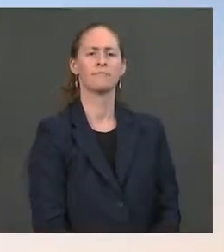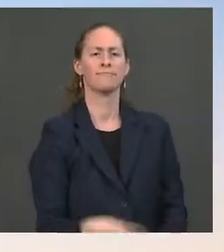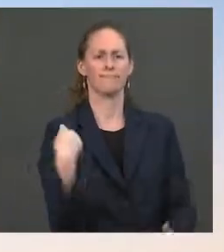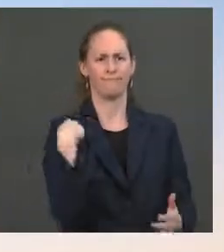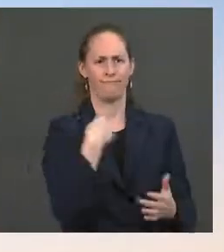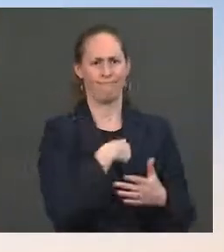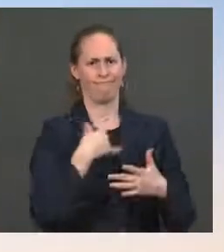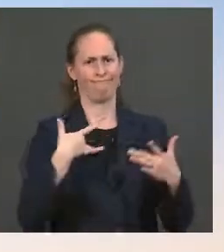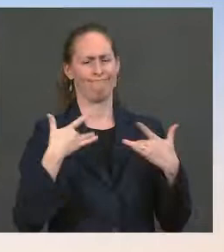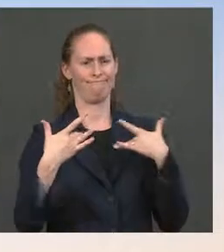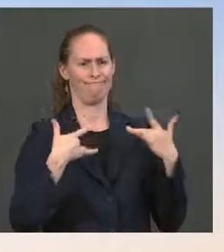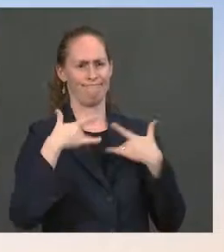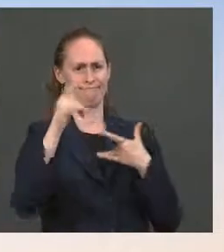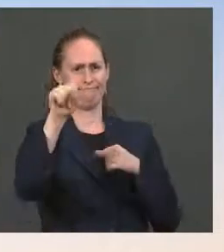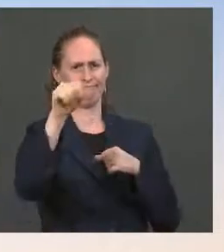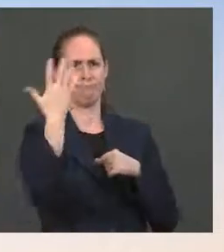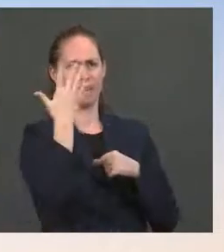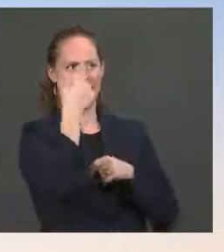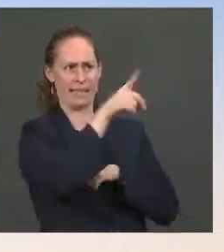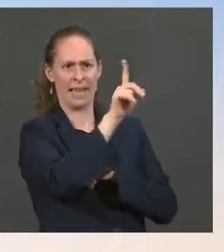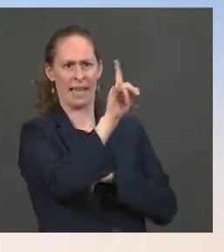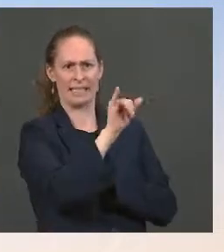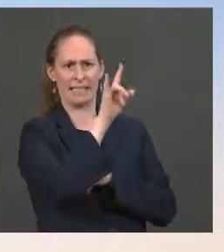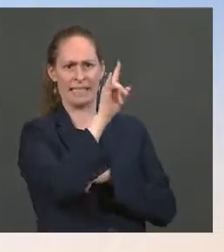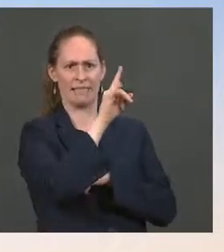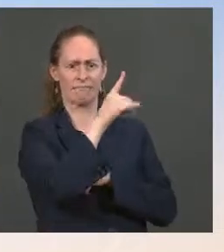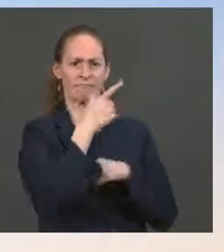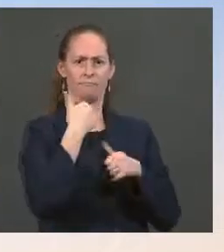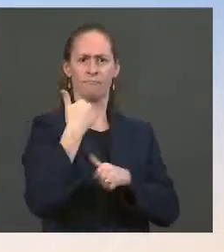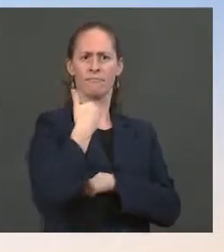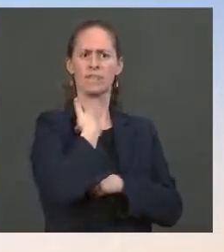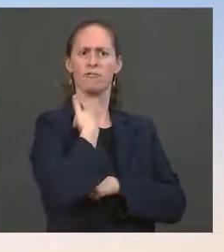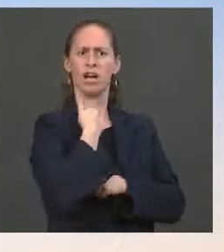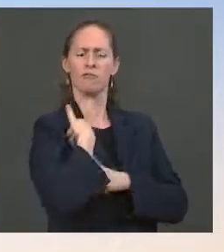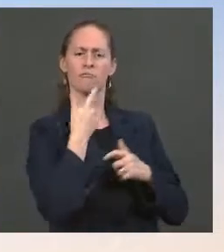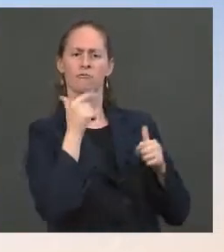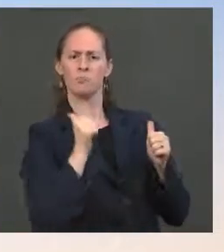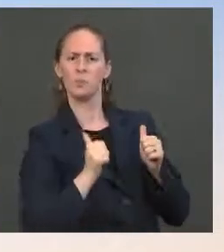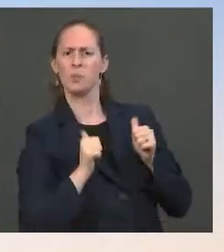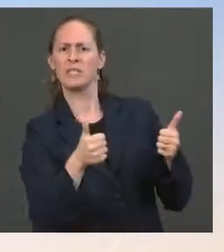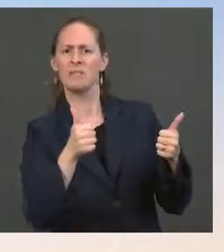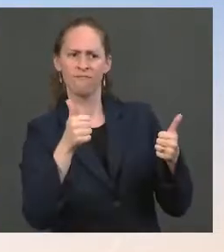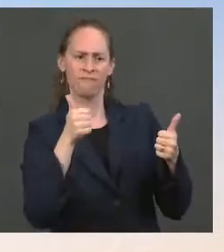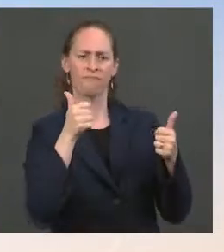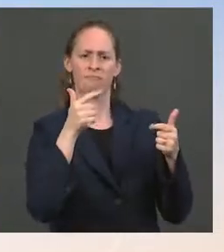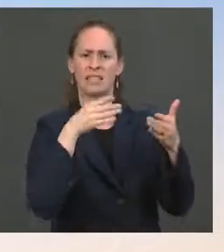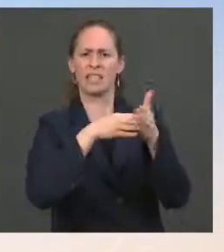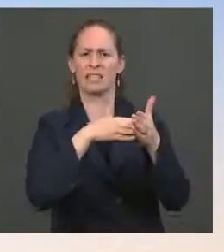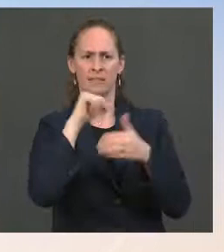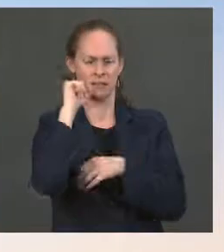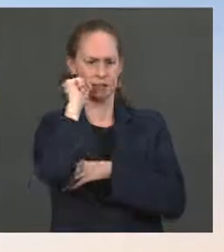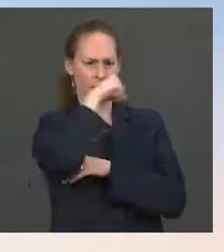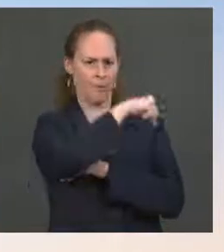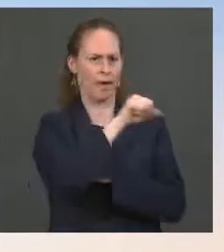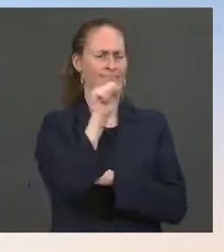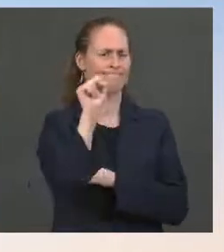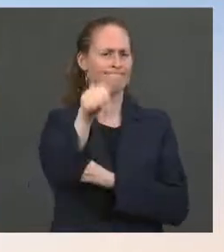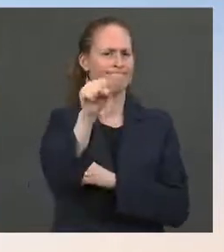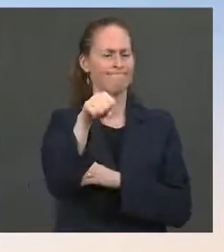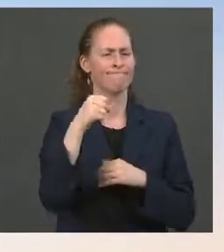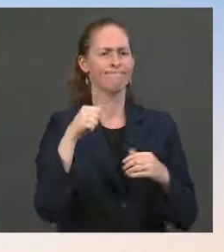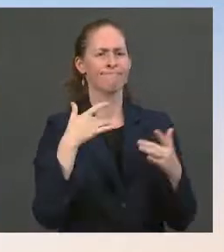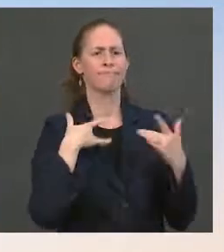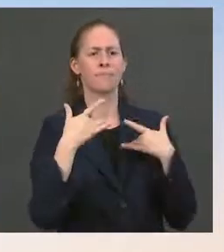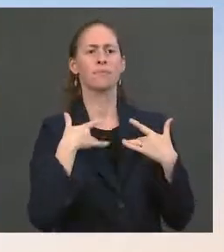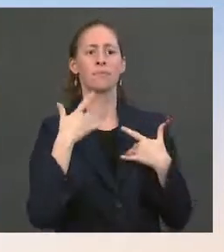near Taiwan, which is destabilizing, risks miscalculations, and undermines regional peace and stability. We urge Beijing to